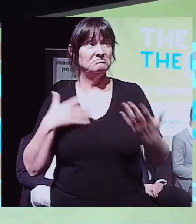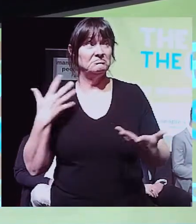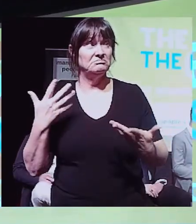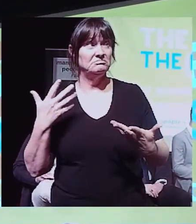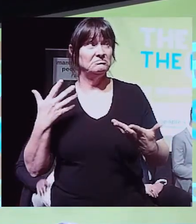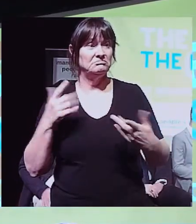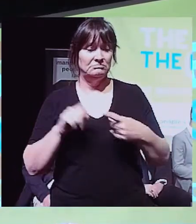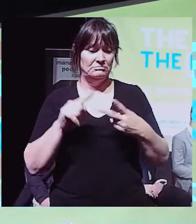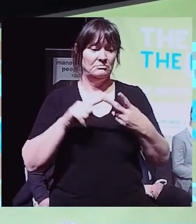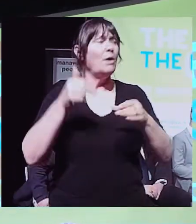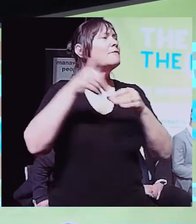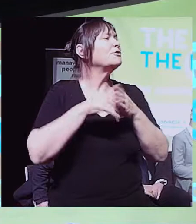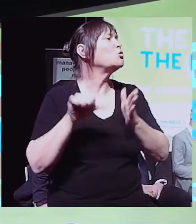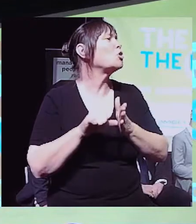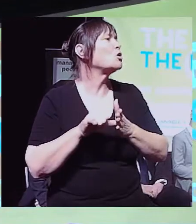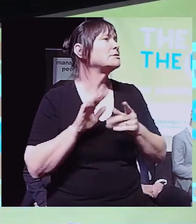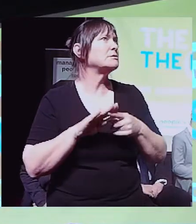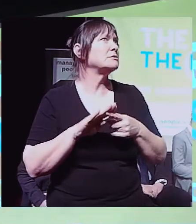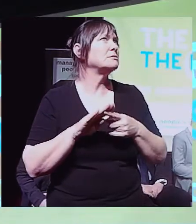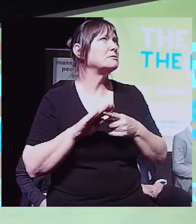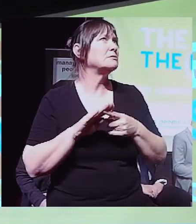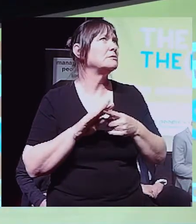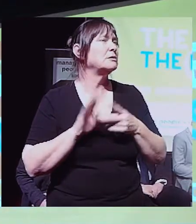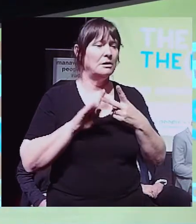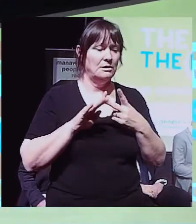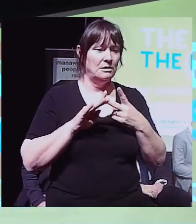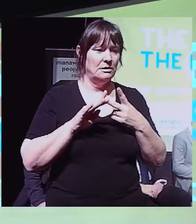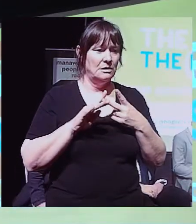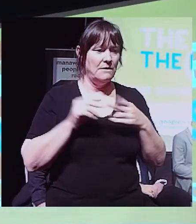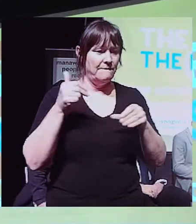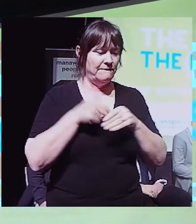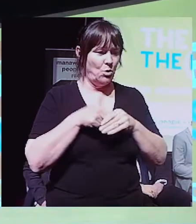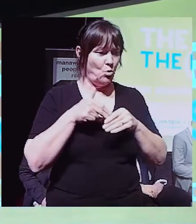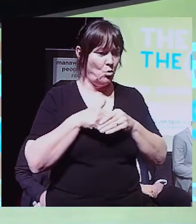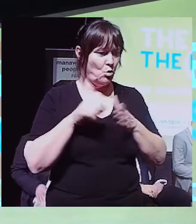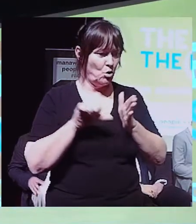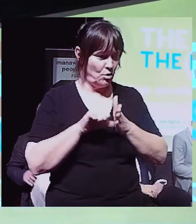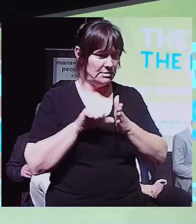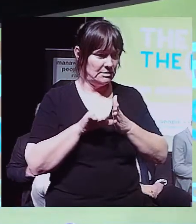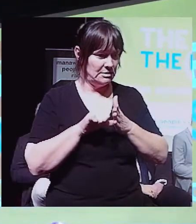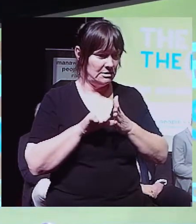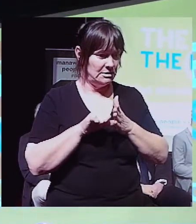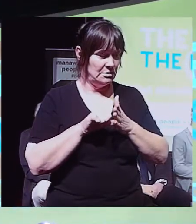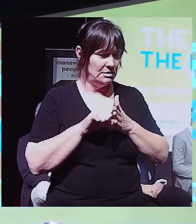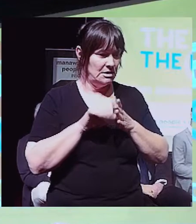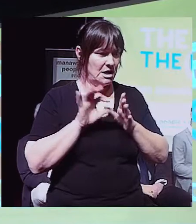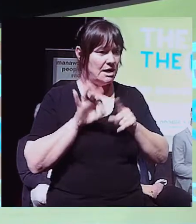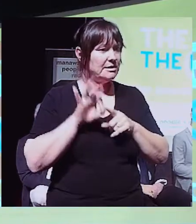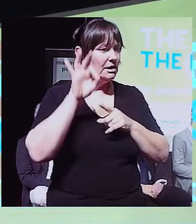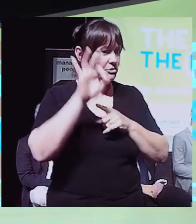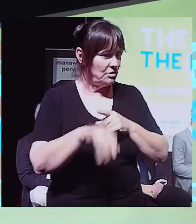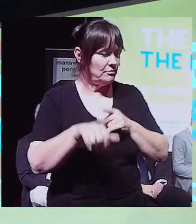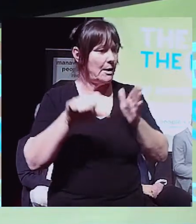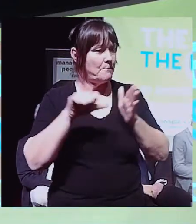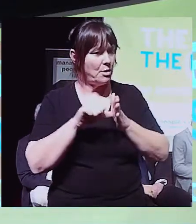Fuel costs, right? Fuel is a contributing price point in almost every aspect